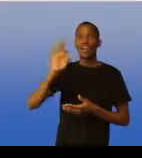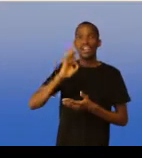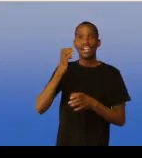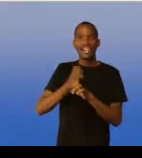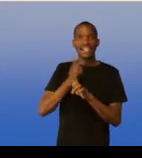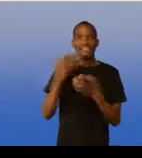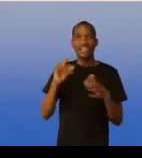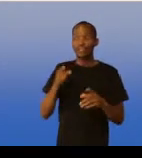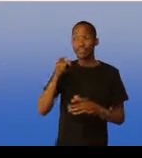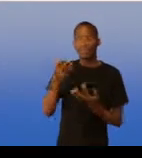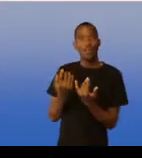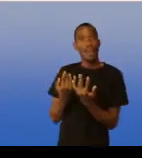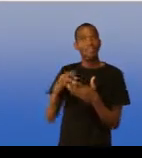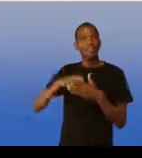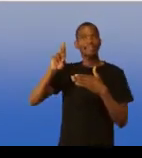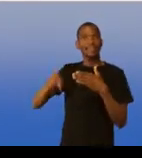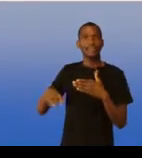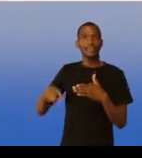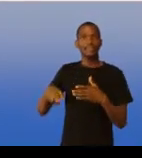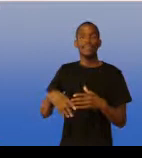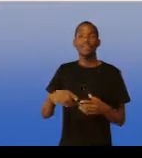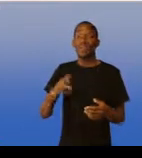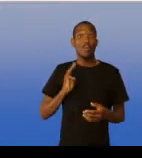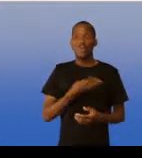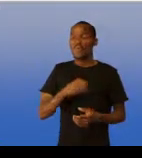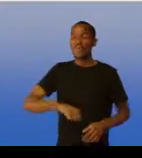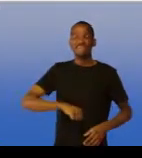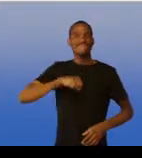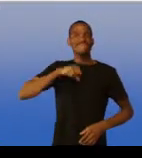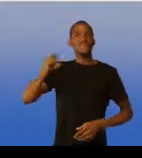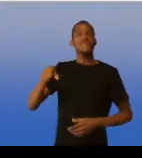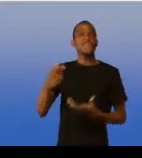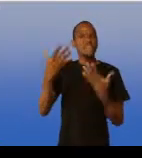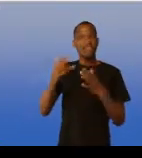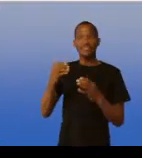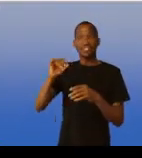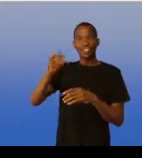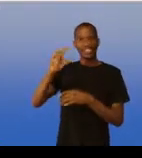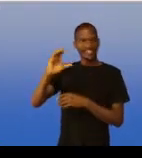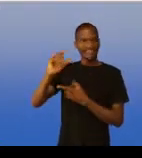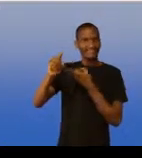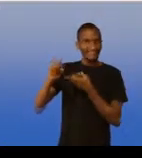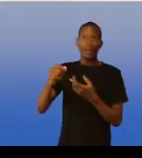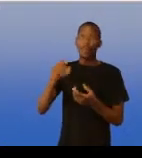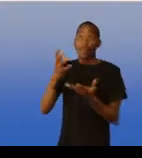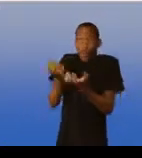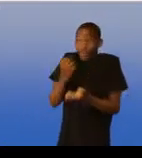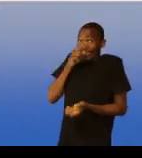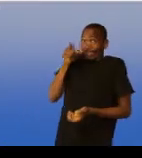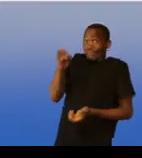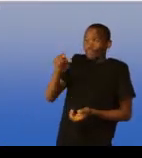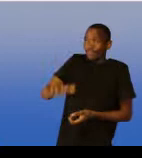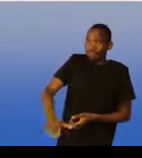waiting for the results to come. And we are proud that she's doing Form 3. And we want to see her going to do Form 4, Form